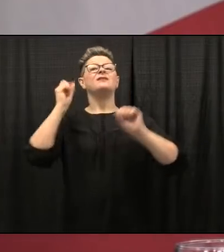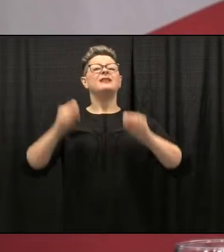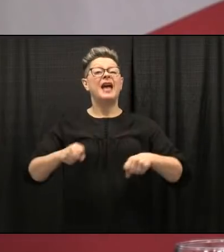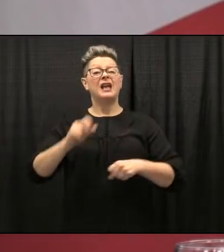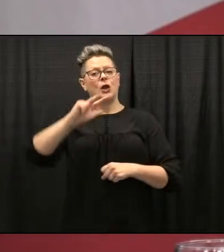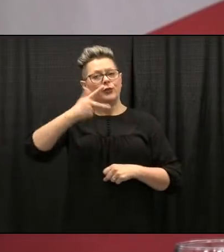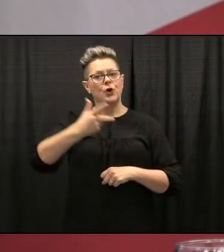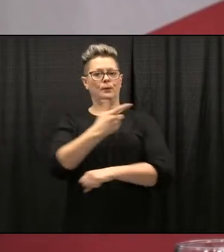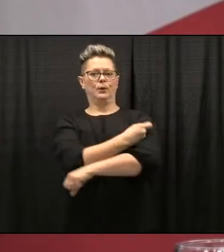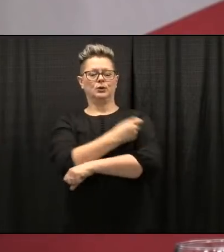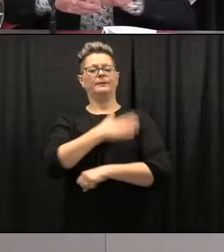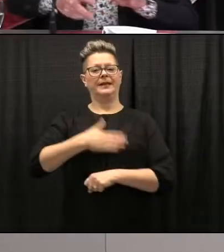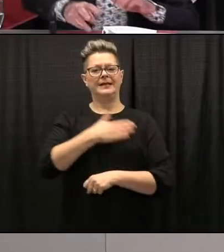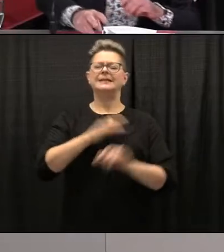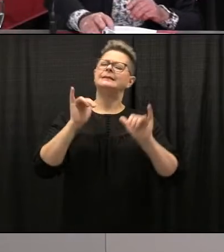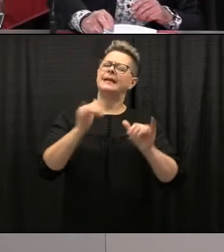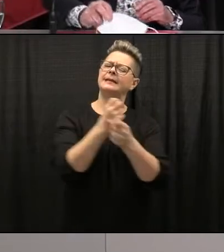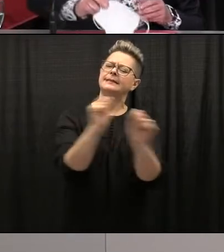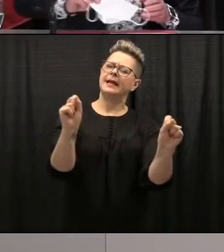Stay safe. Thank you, Premier.